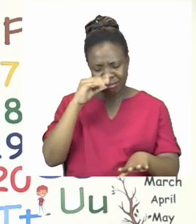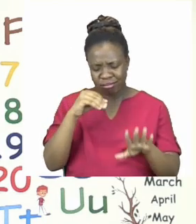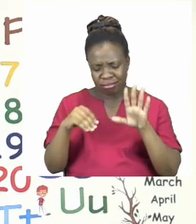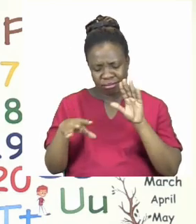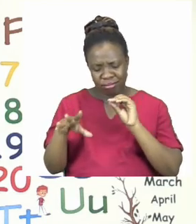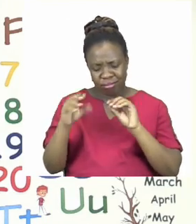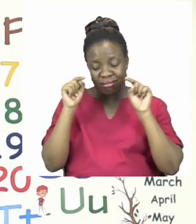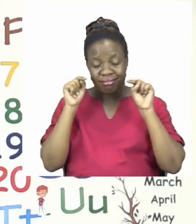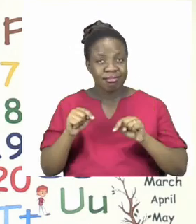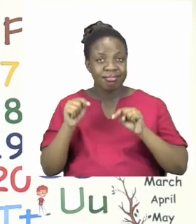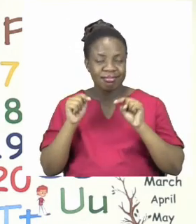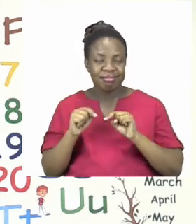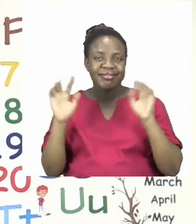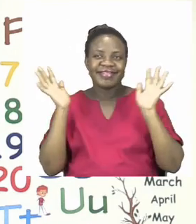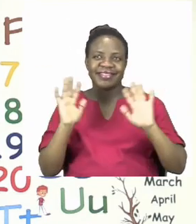today and